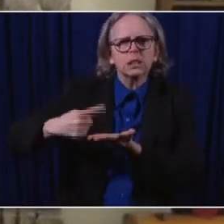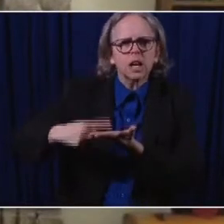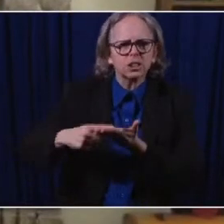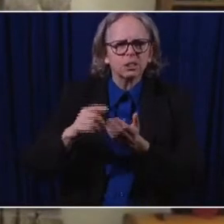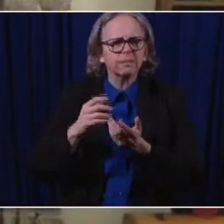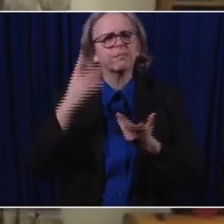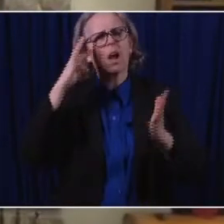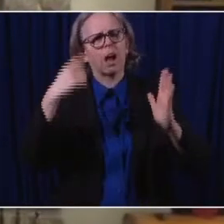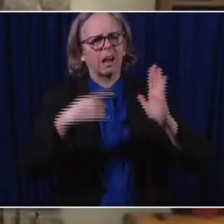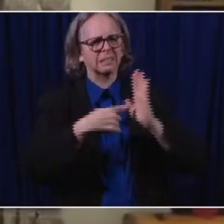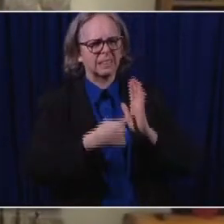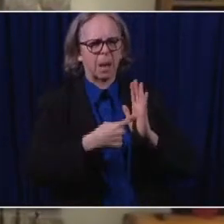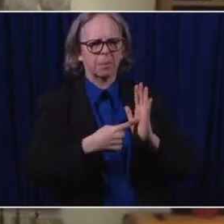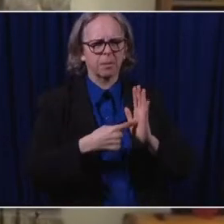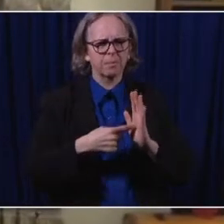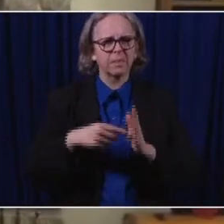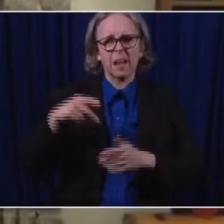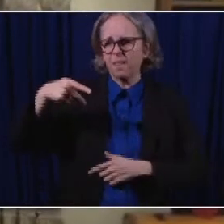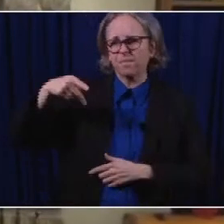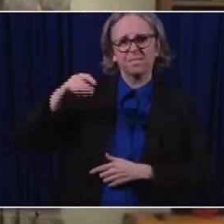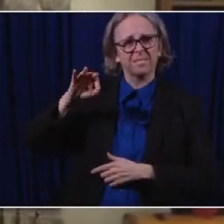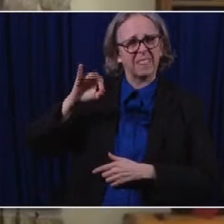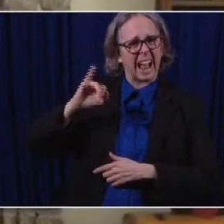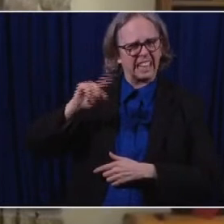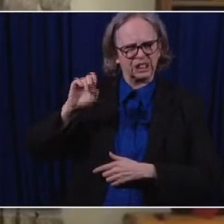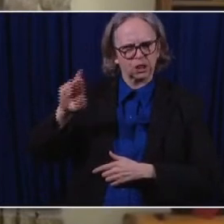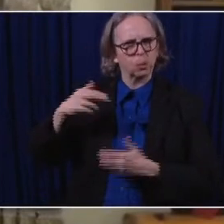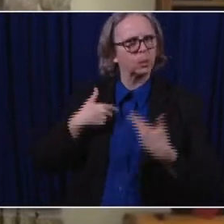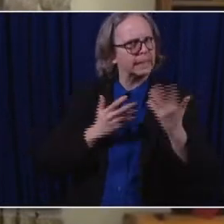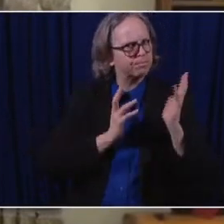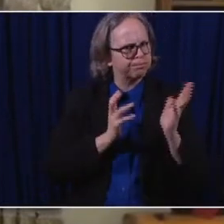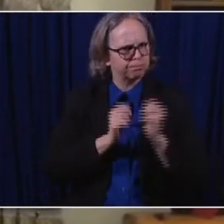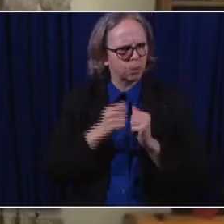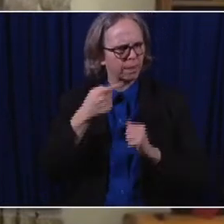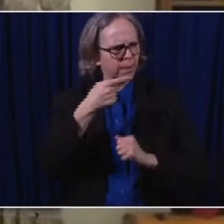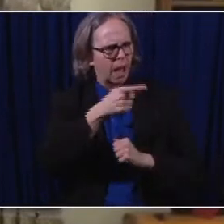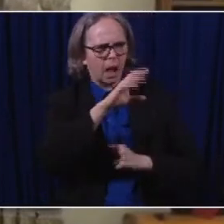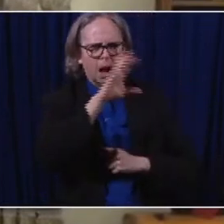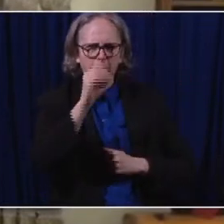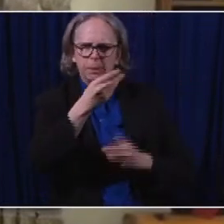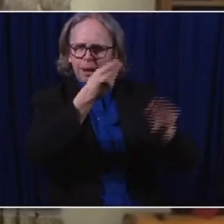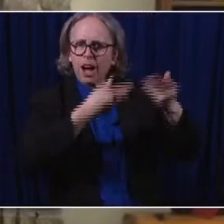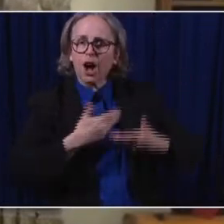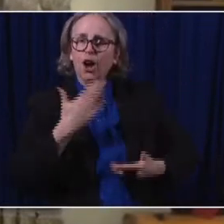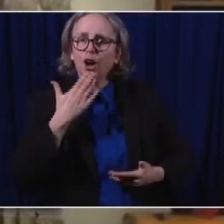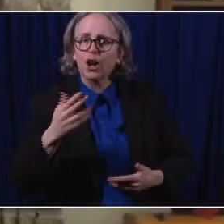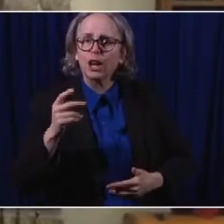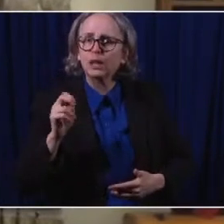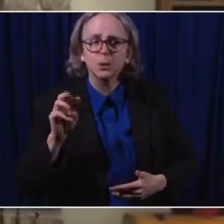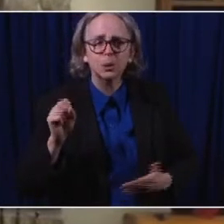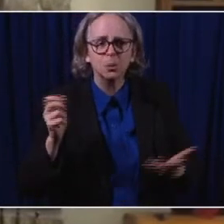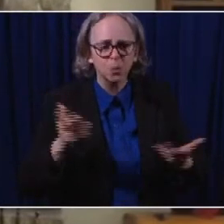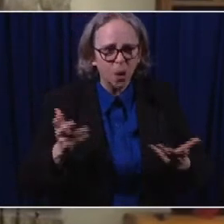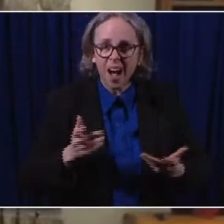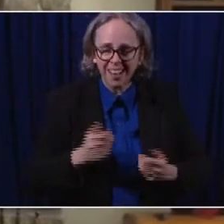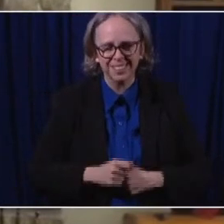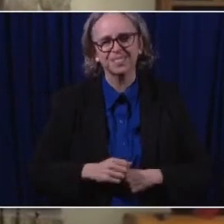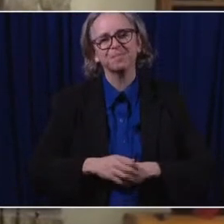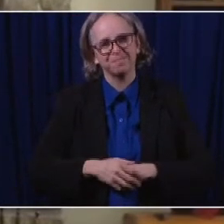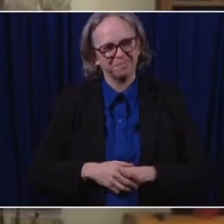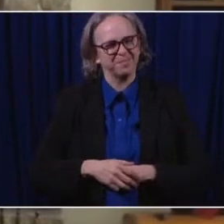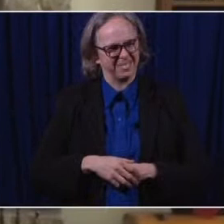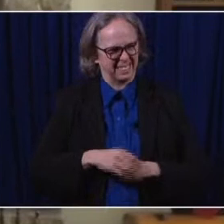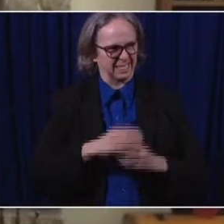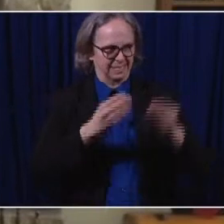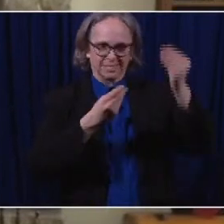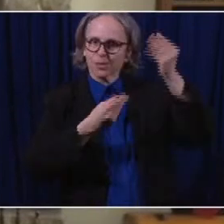They said that they will be able, they really gave us good news. They said they will be able to up the amount of